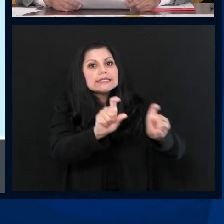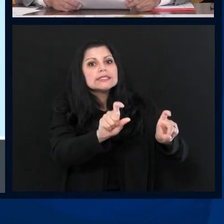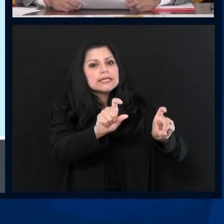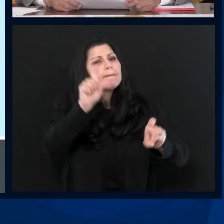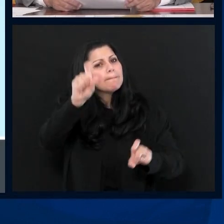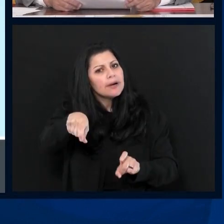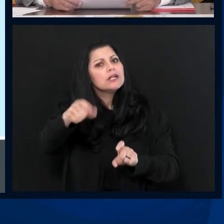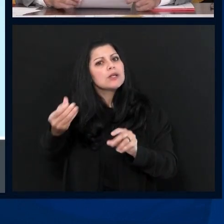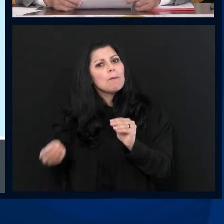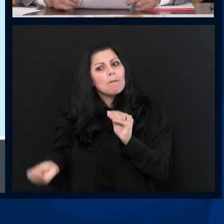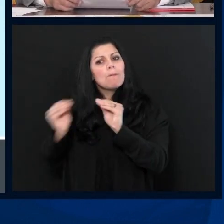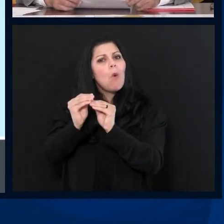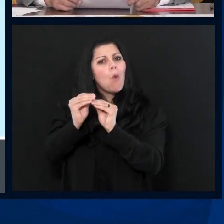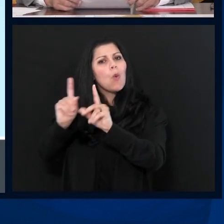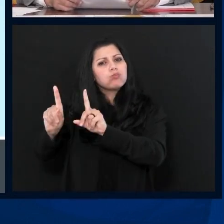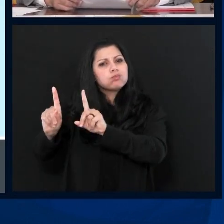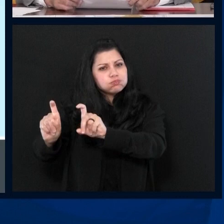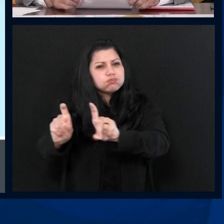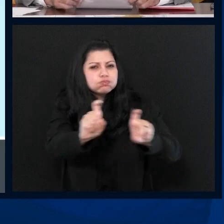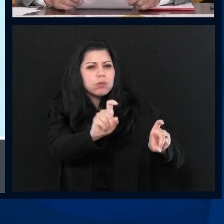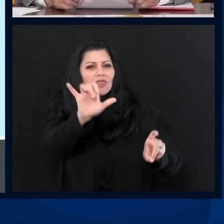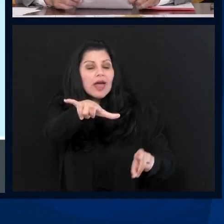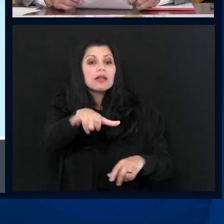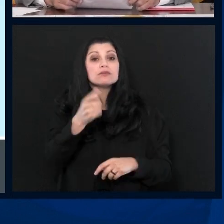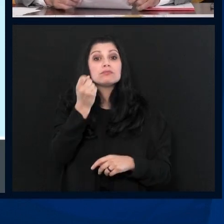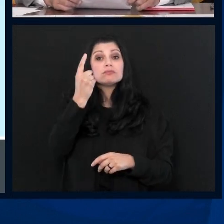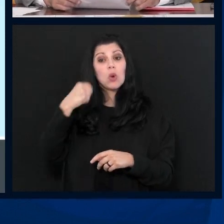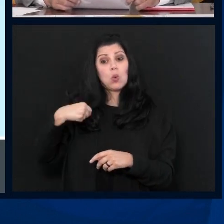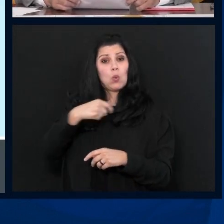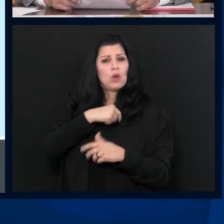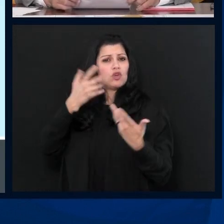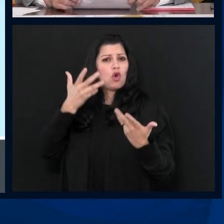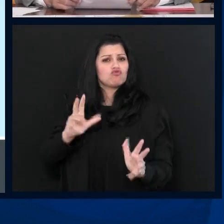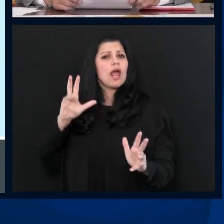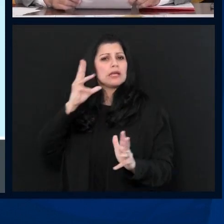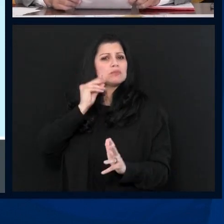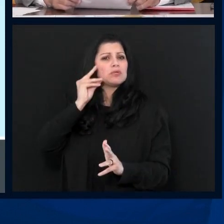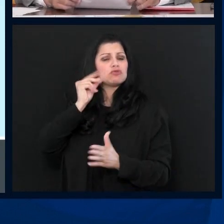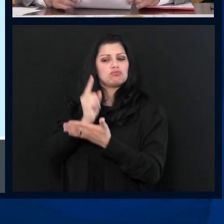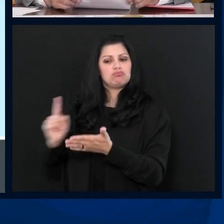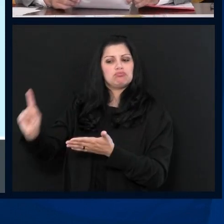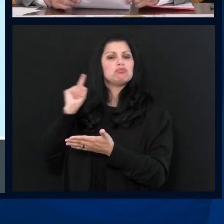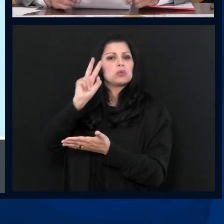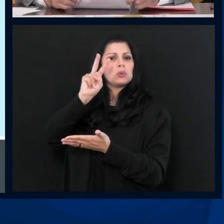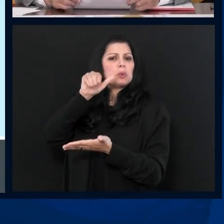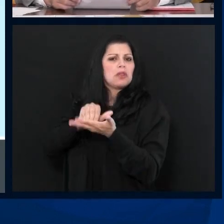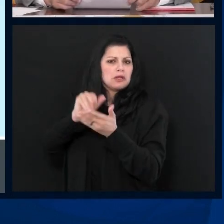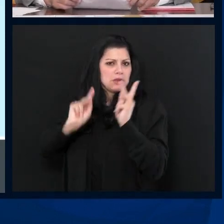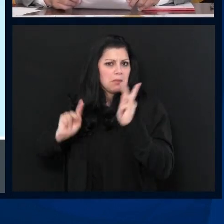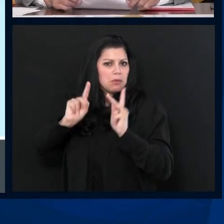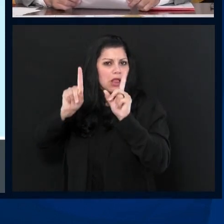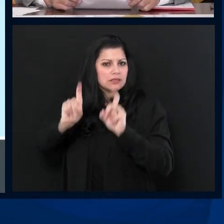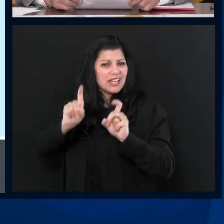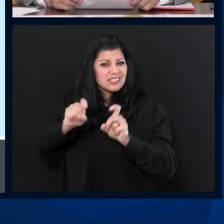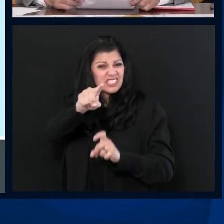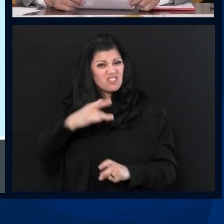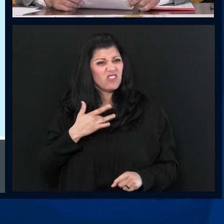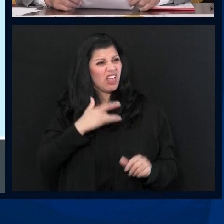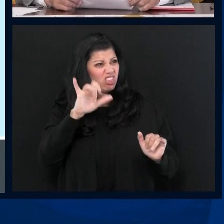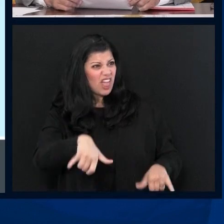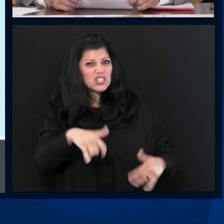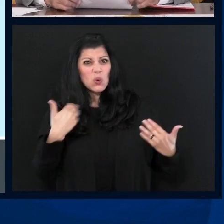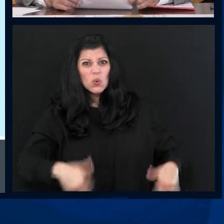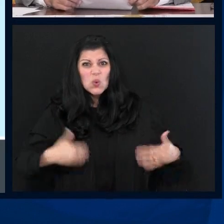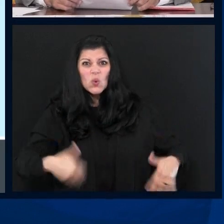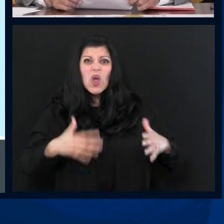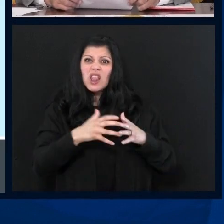more. Now, we tested 2,000 people in Kanawha County last week, and it sounds like a lot, and compared to what we were doing,